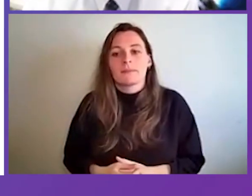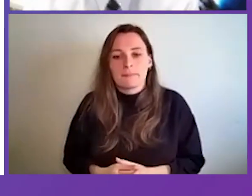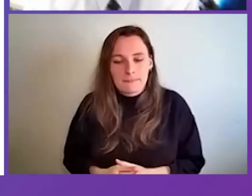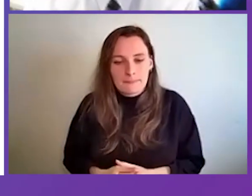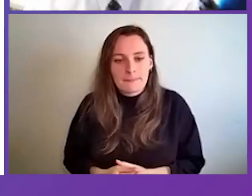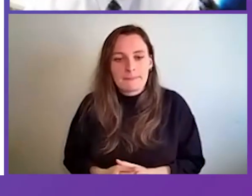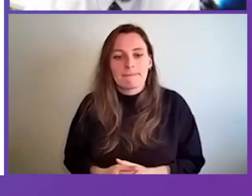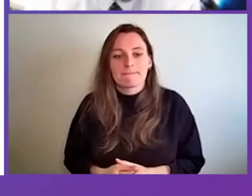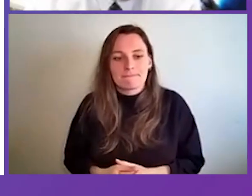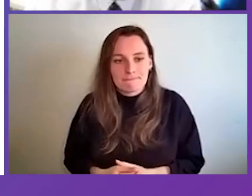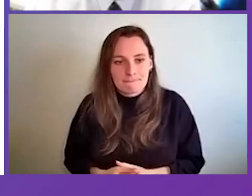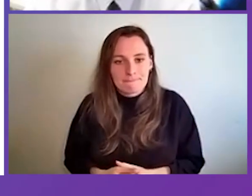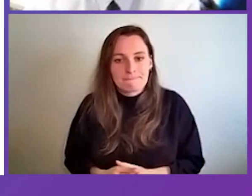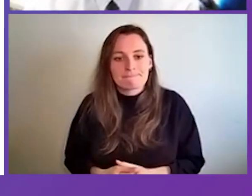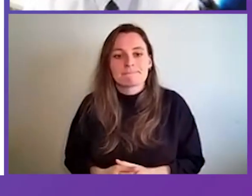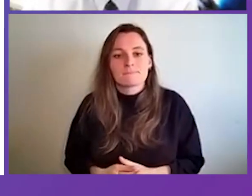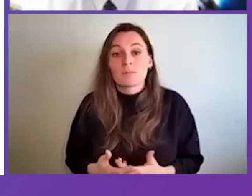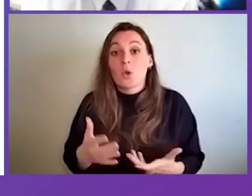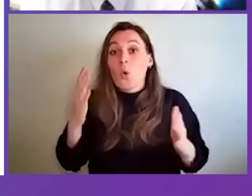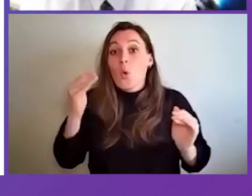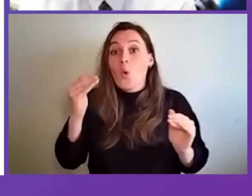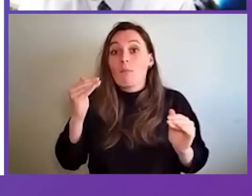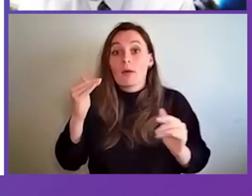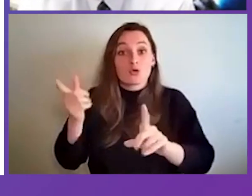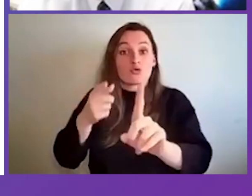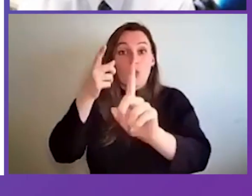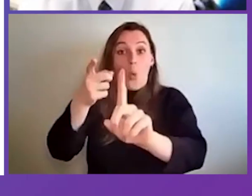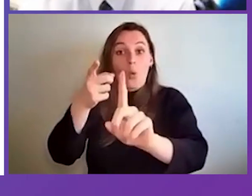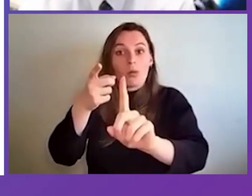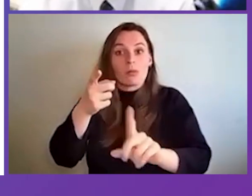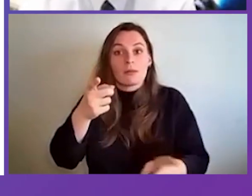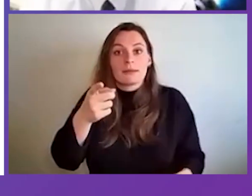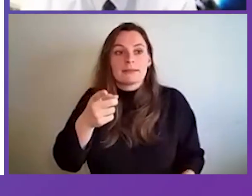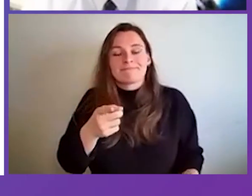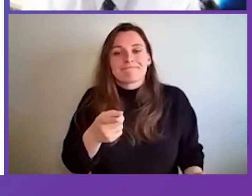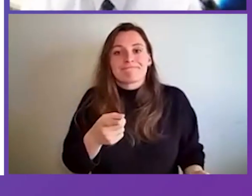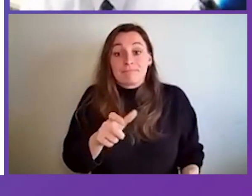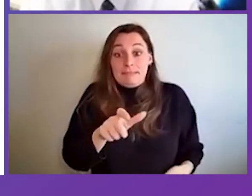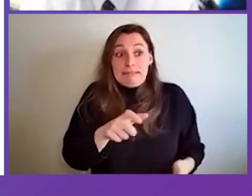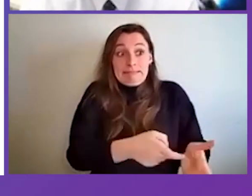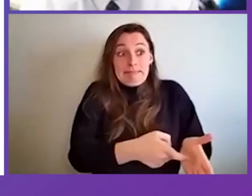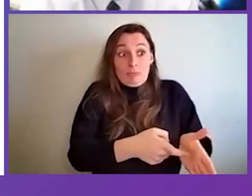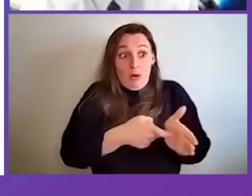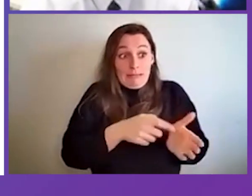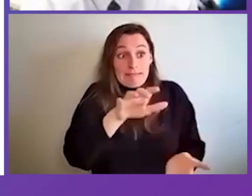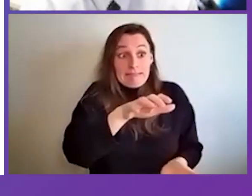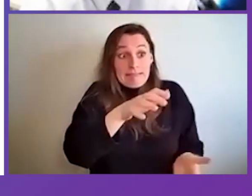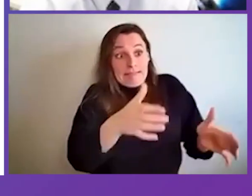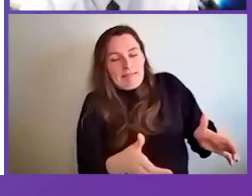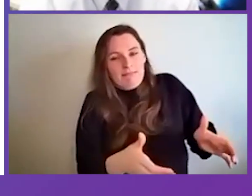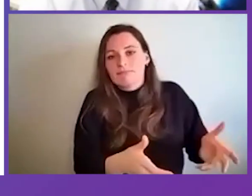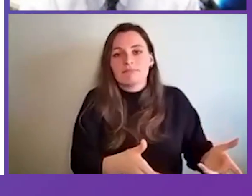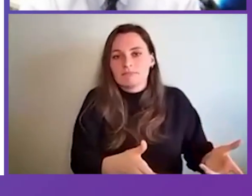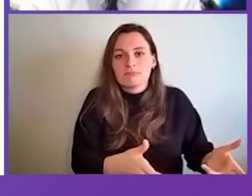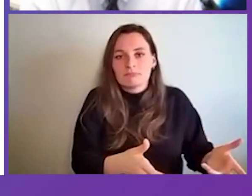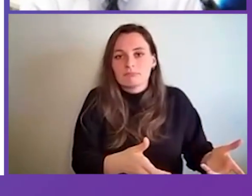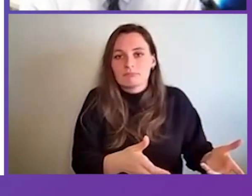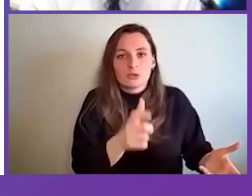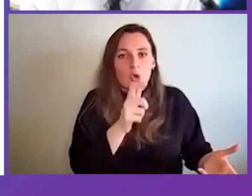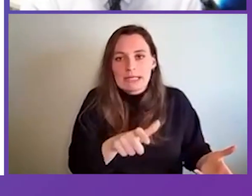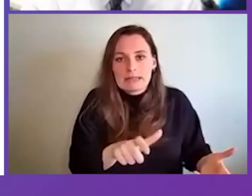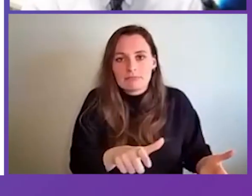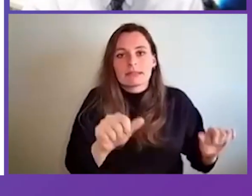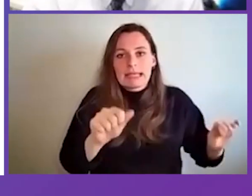the need to tip them and the different types of accelerations that they experience. We're